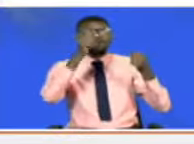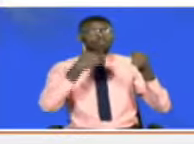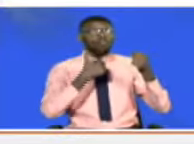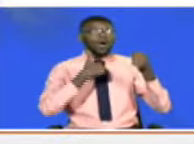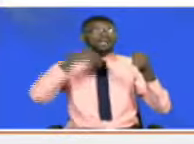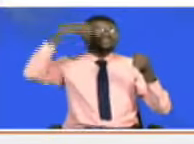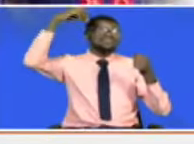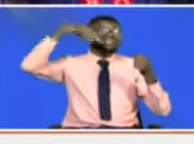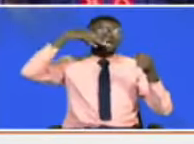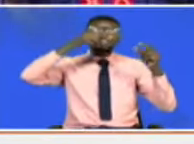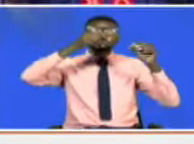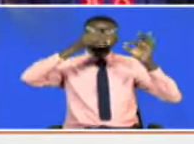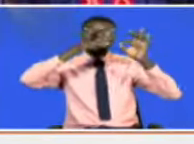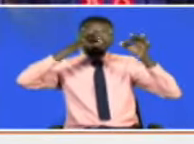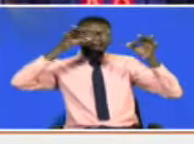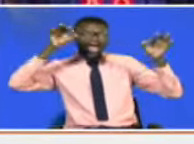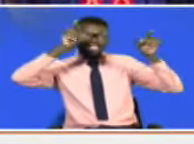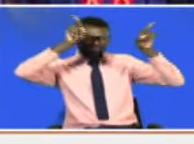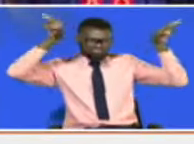transformer walikuwa mekata.